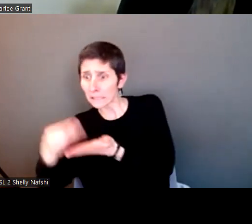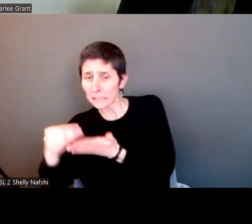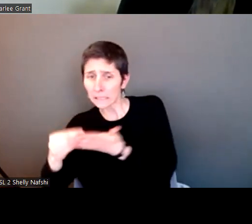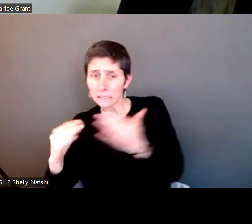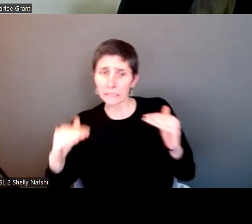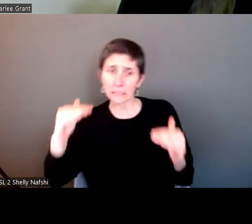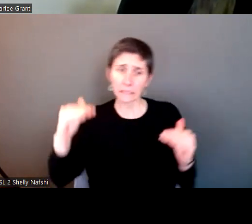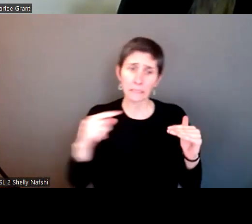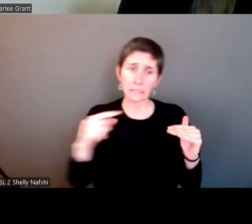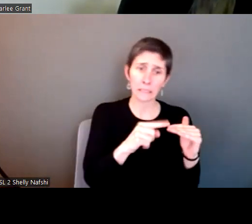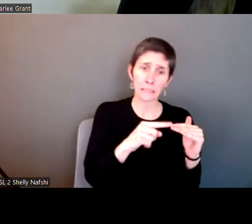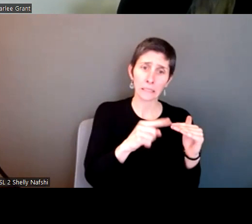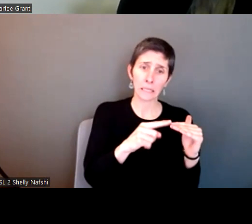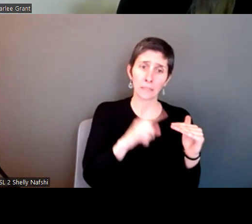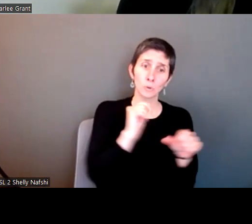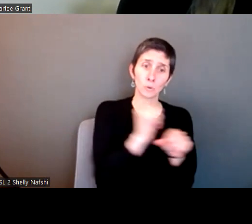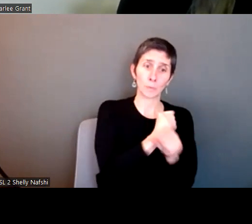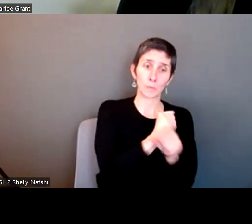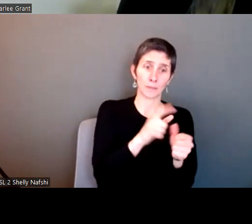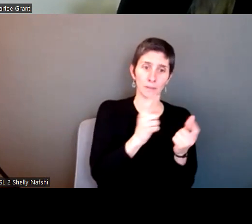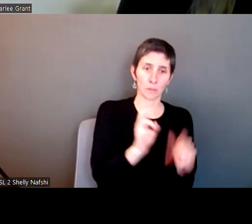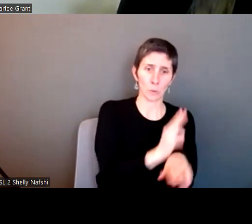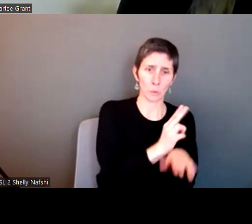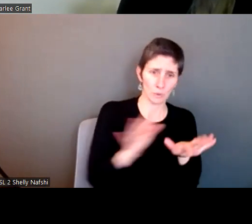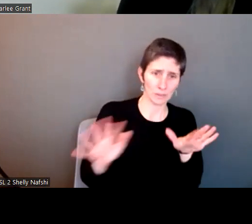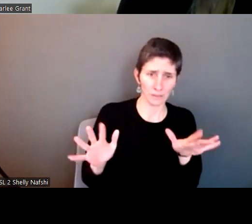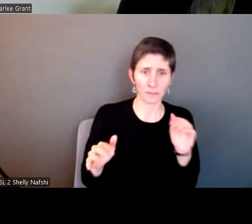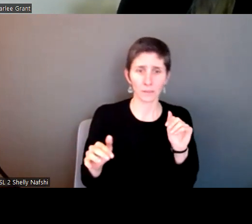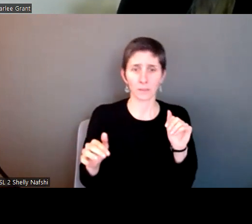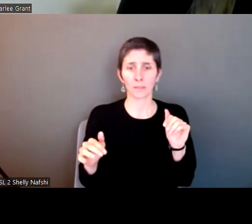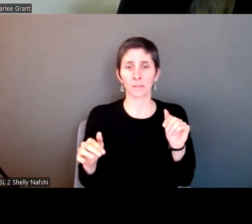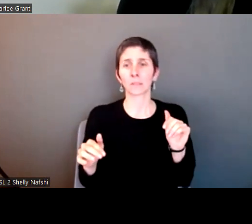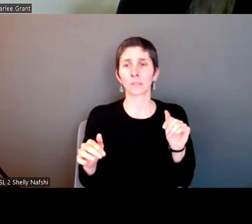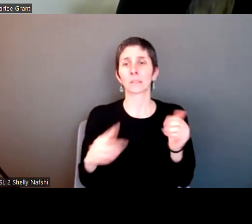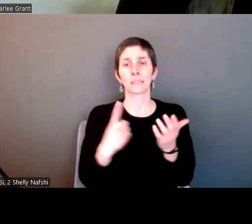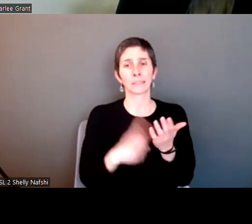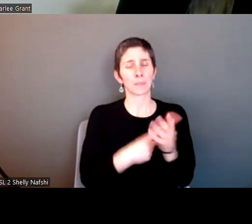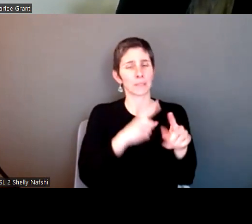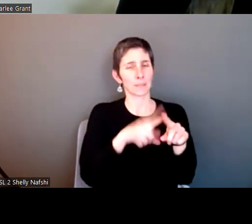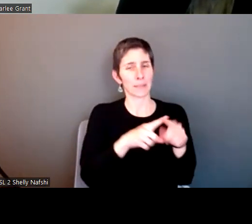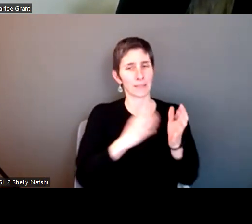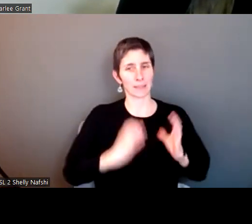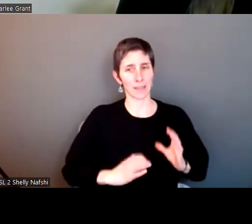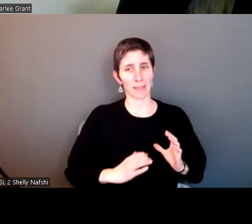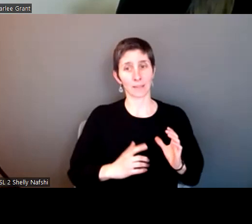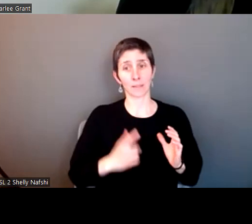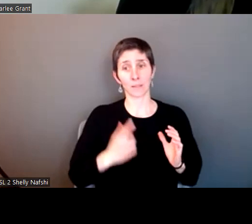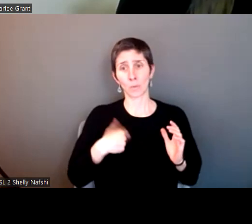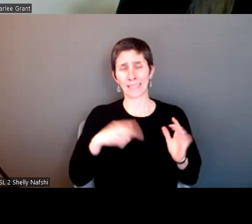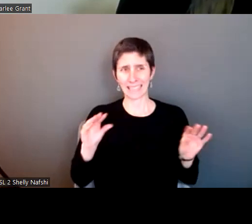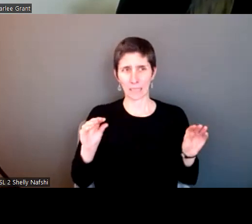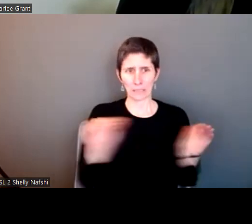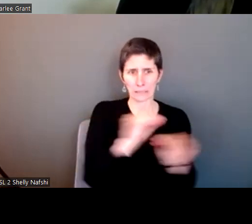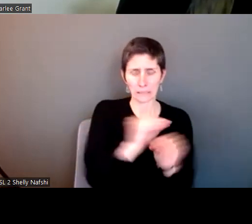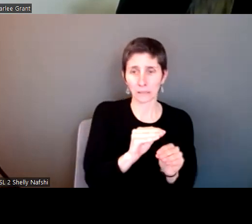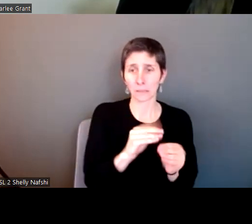and actually needs. It depends on the clientele we have in the shelter. Sometimes we can maneuver that and moving around. So sometimes we